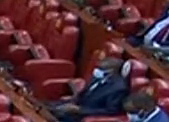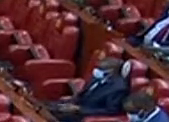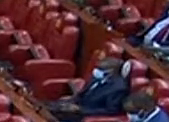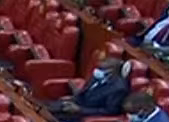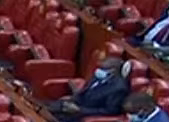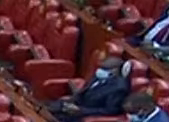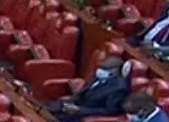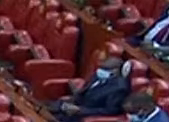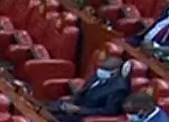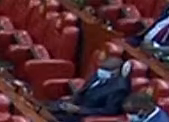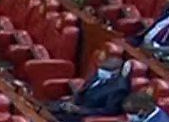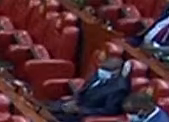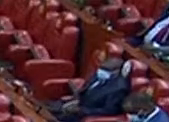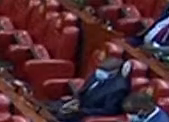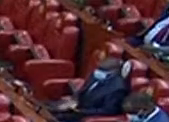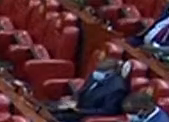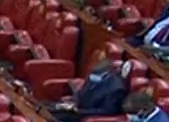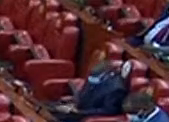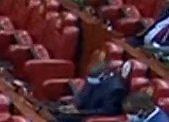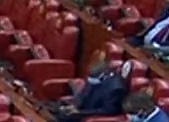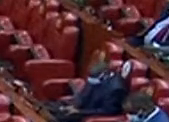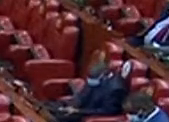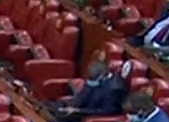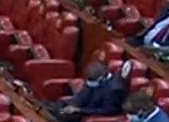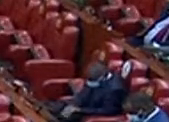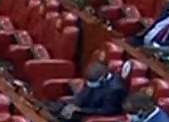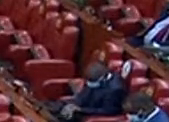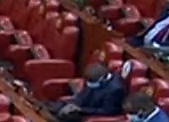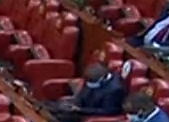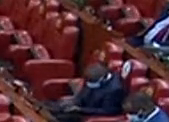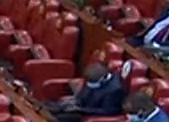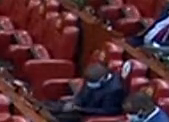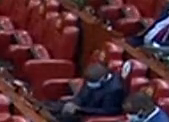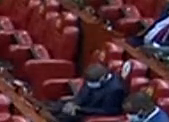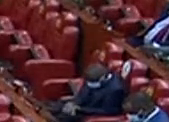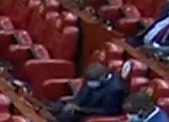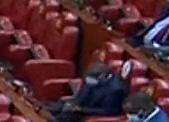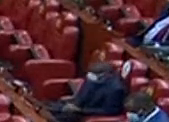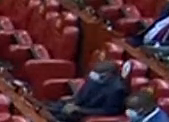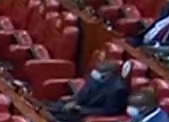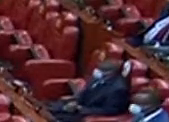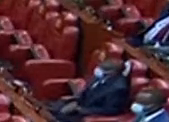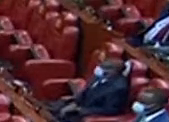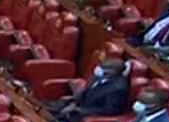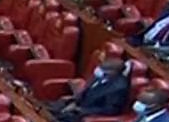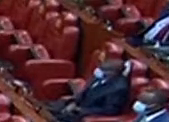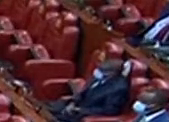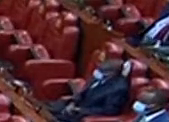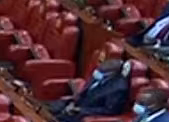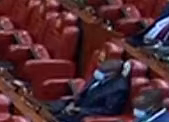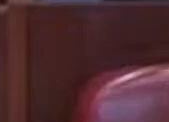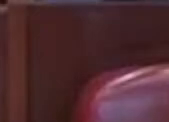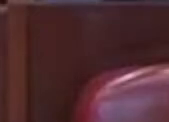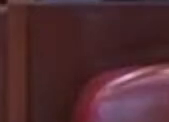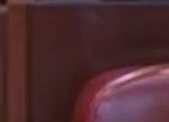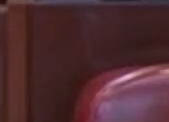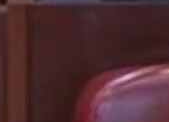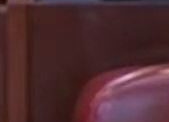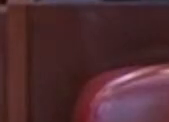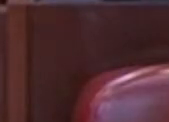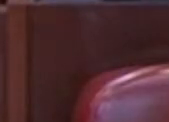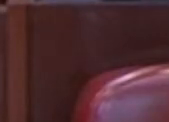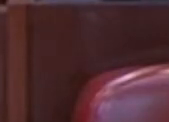of Honorable Sweti. Mr. Speaker, I really didn't know him much, but the few times we interacted, I could